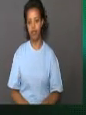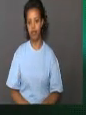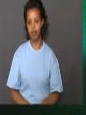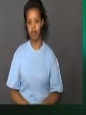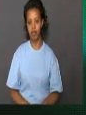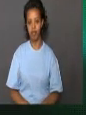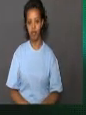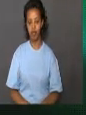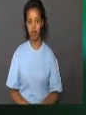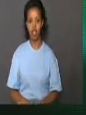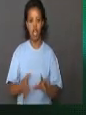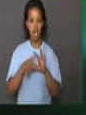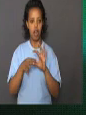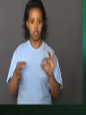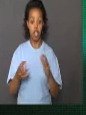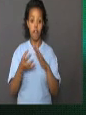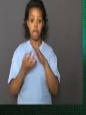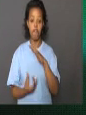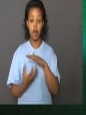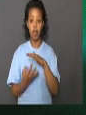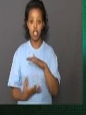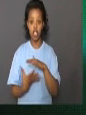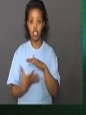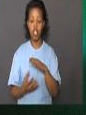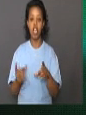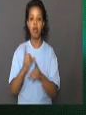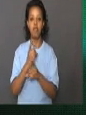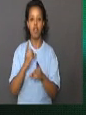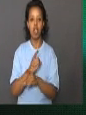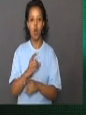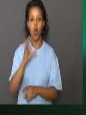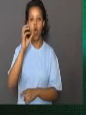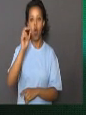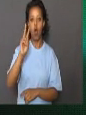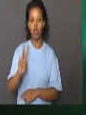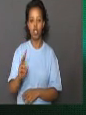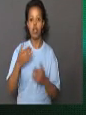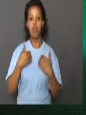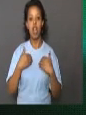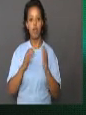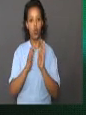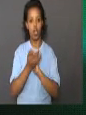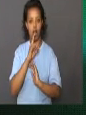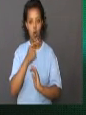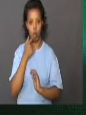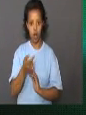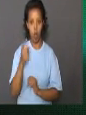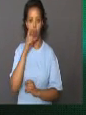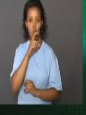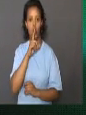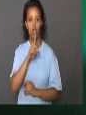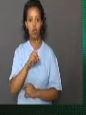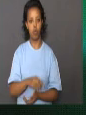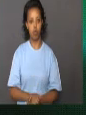The statement fermentation occurs when oxygen is present is false.